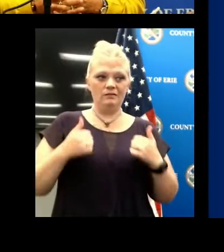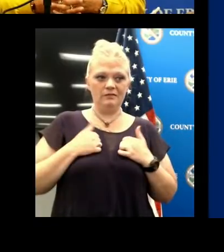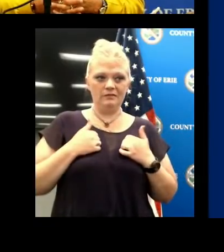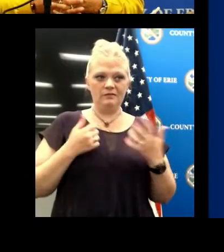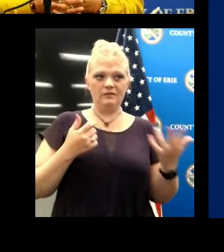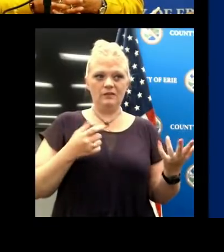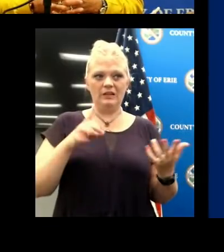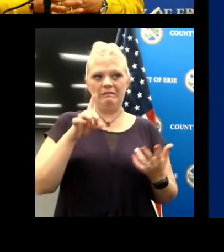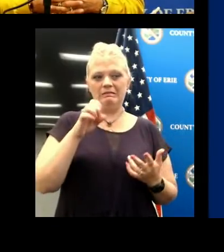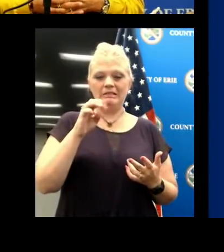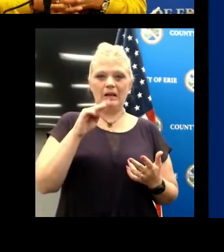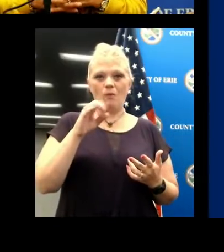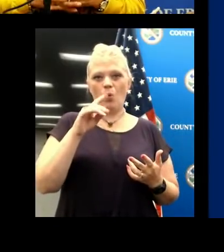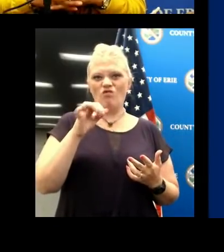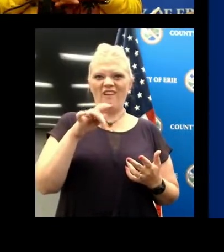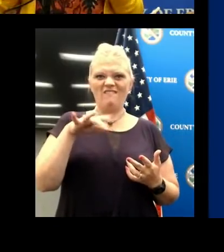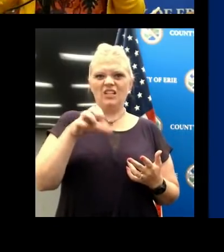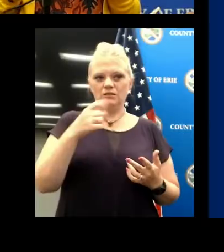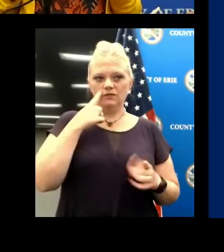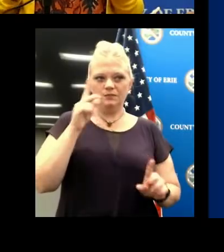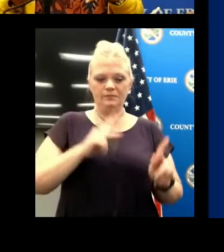demographics. So again, we